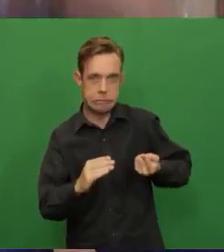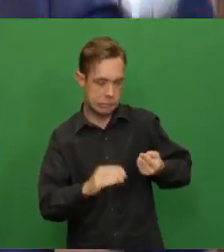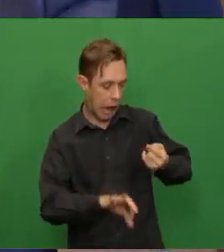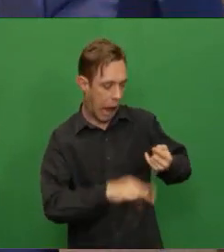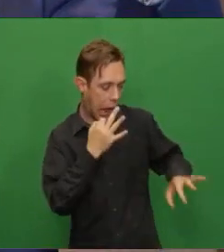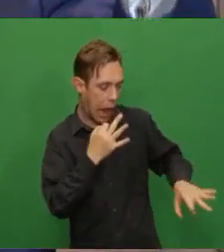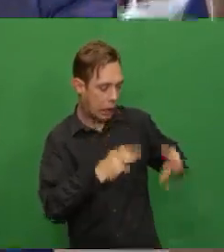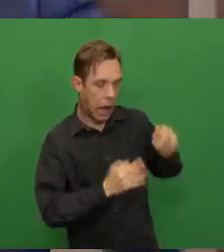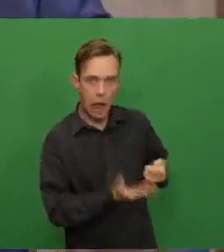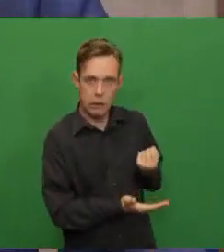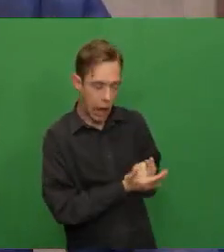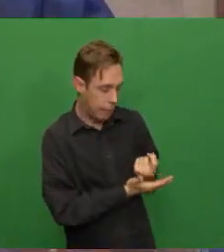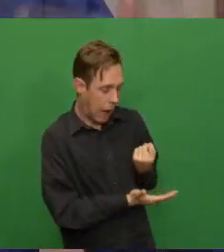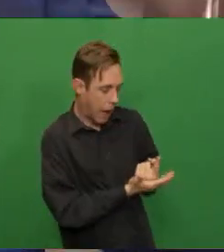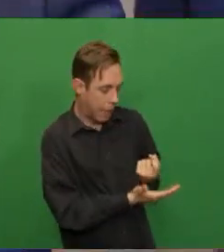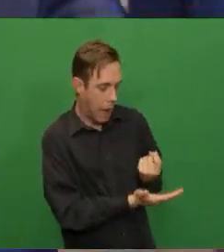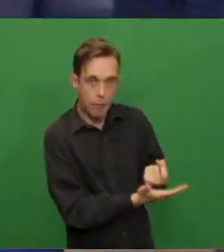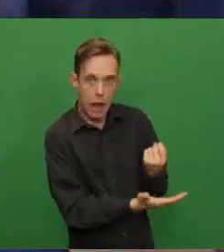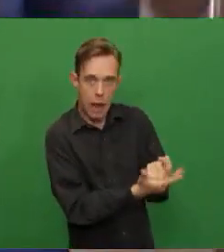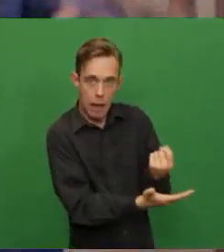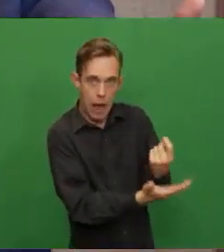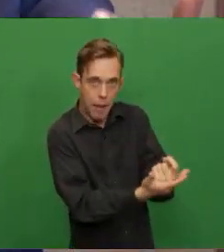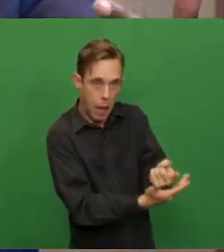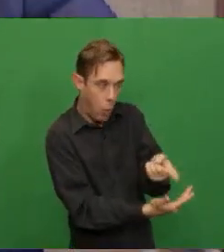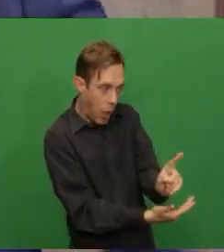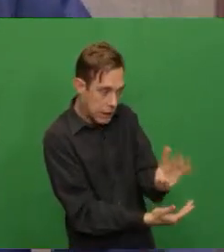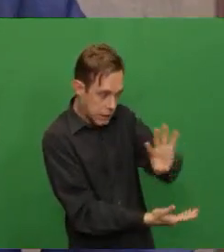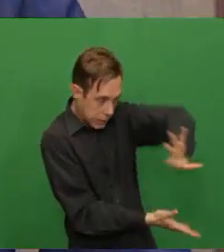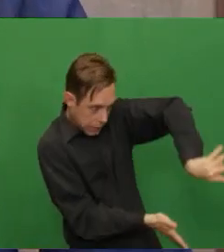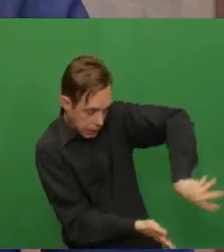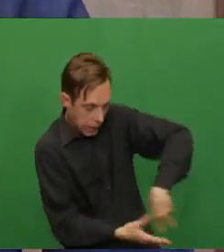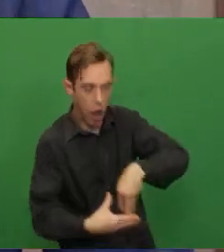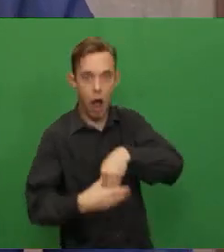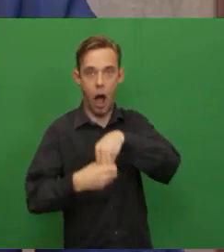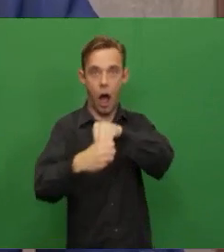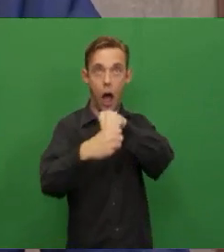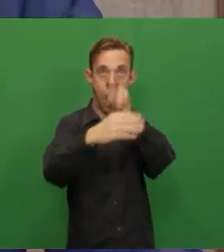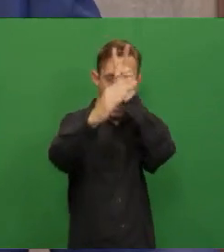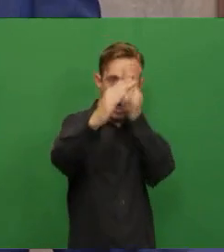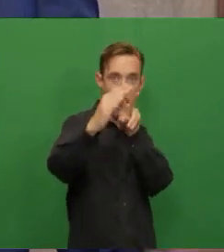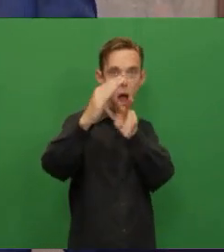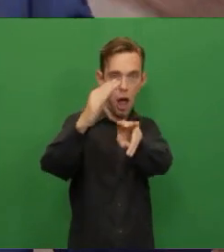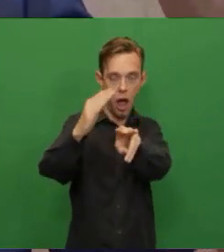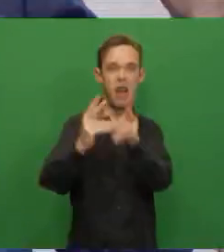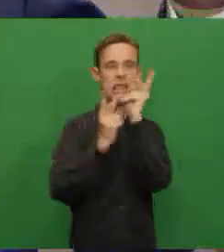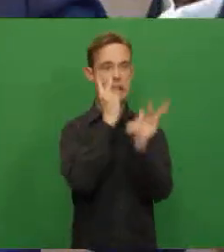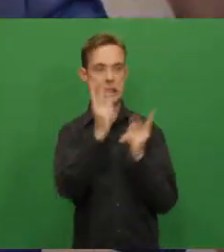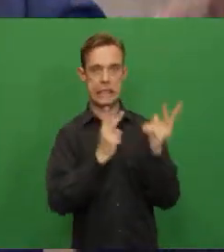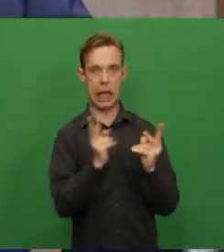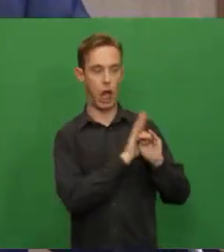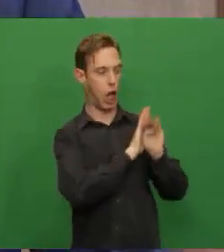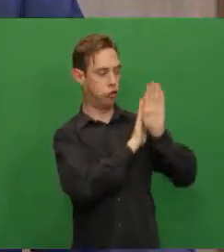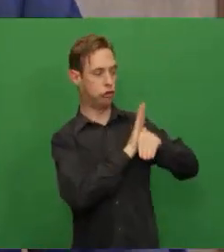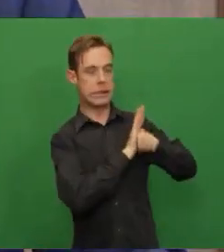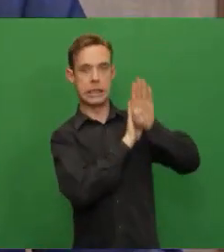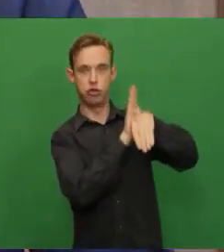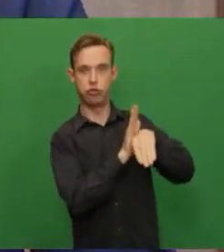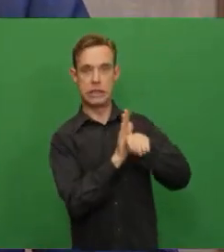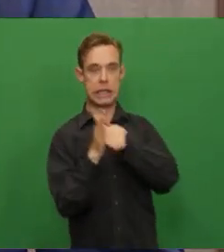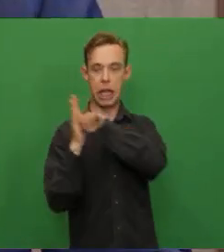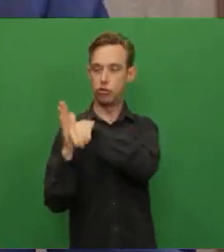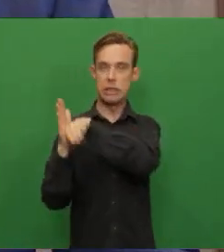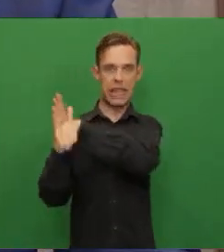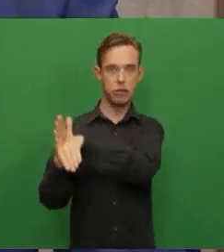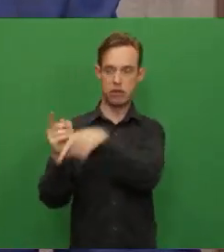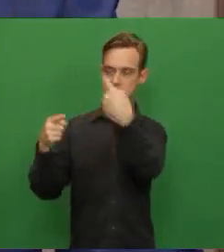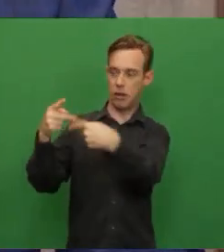endogenously derives an interest rate path. It is that path you can